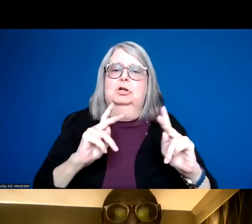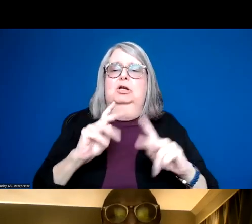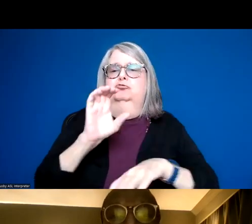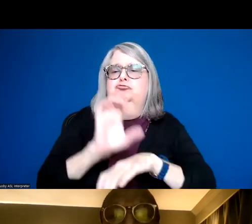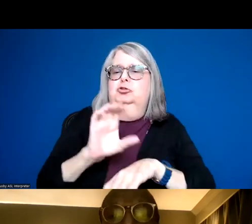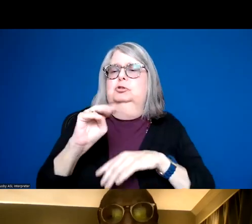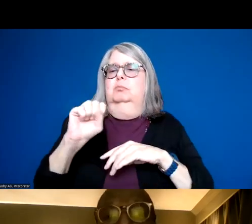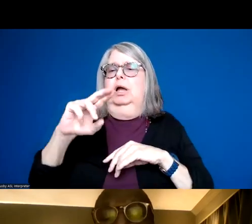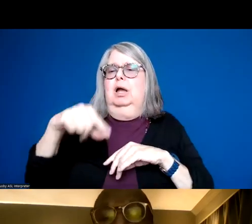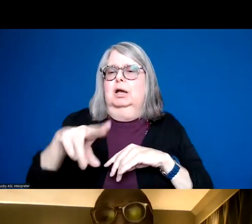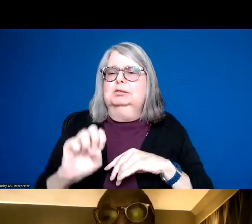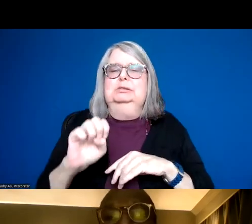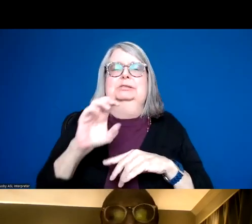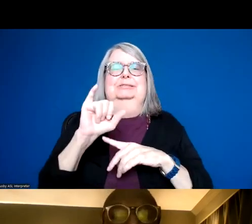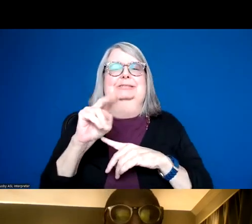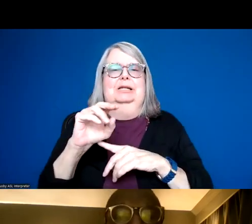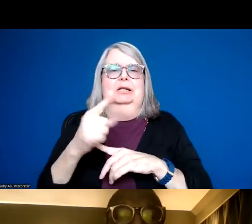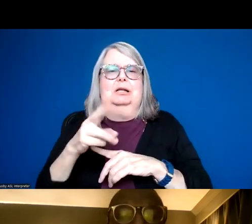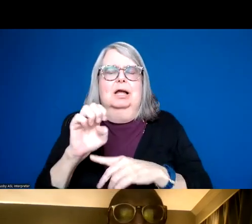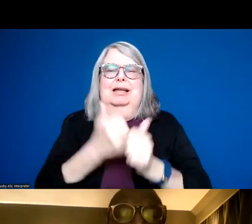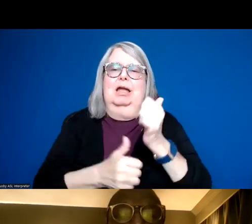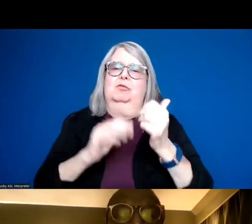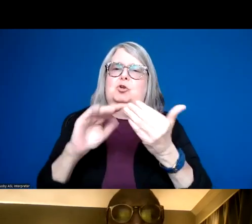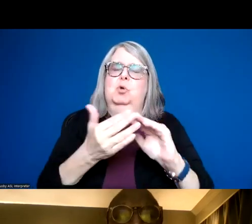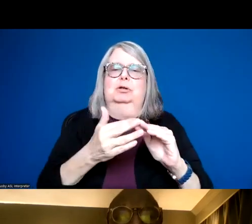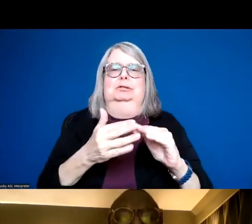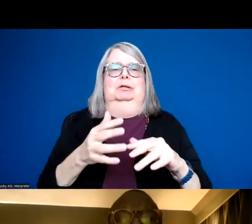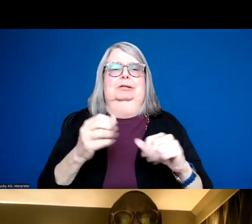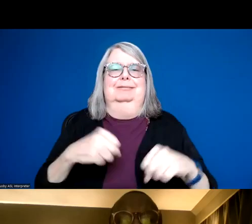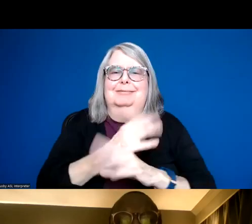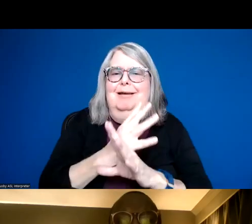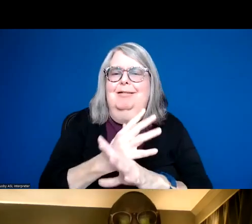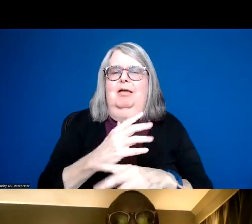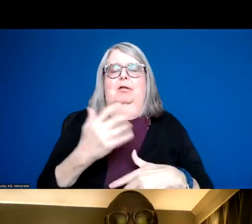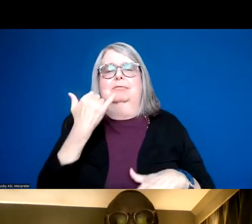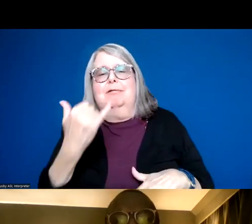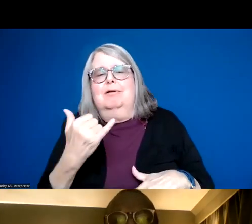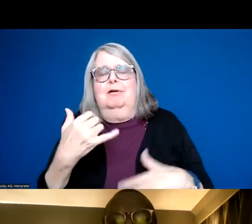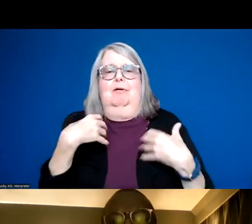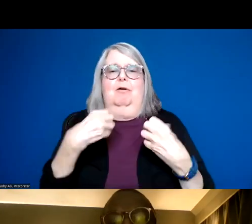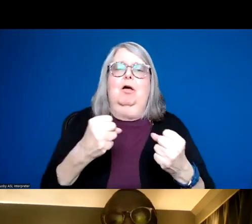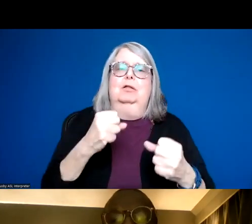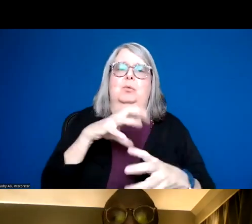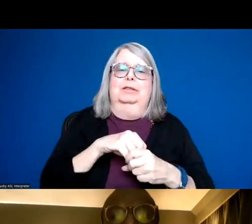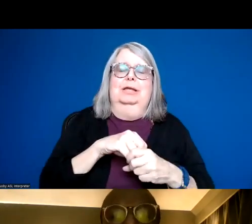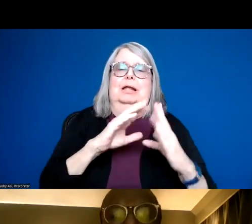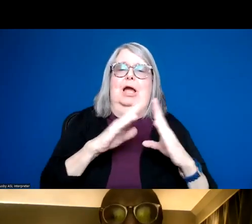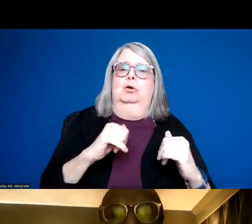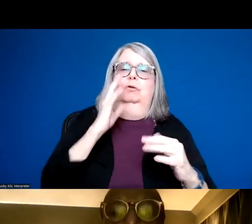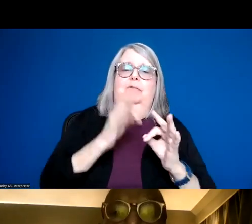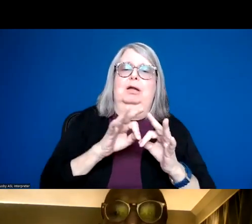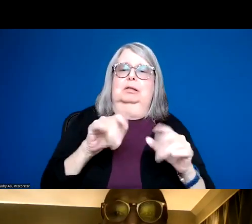in every community. We have access to telehealth that can be utilized within houses of faith as a hub of